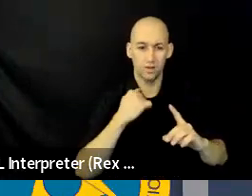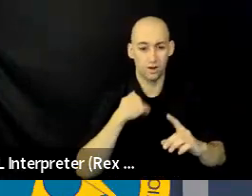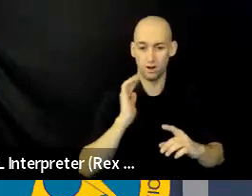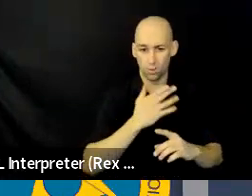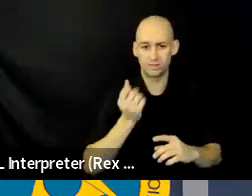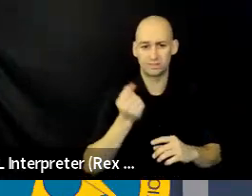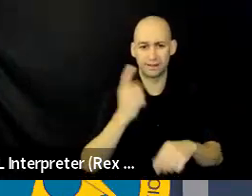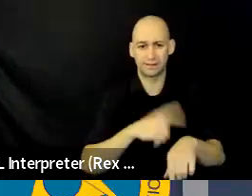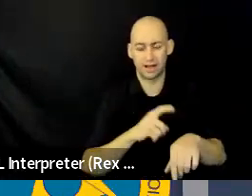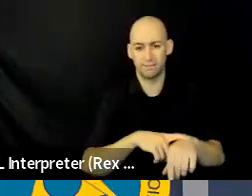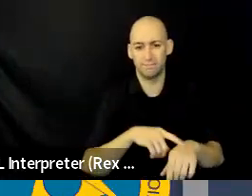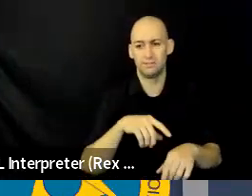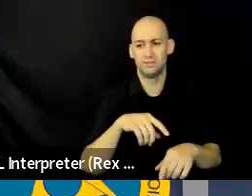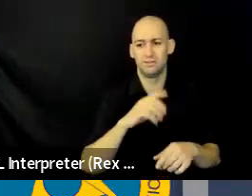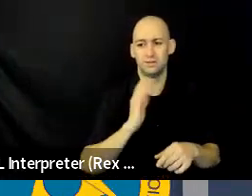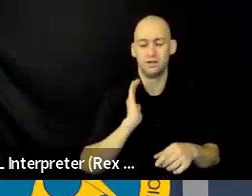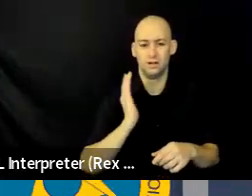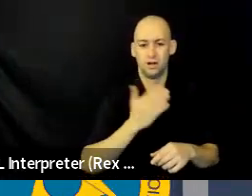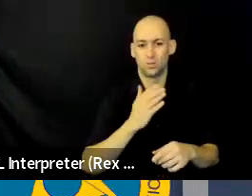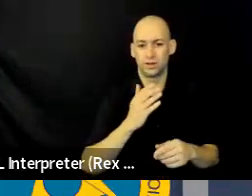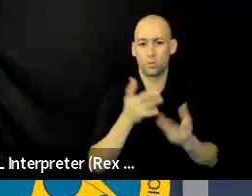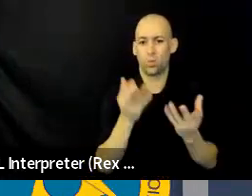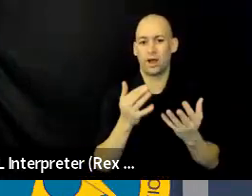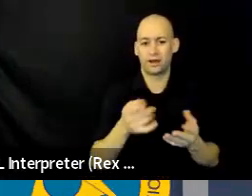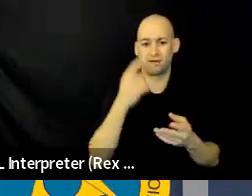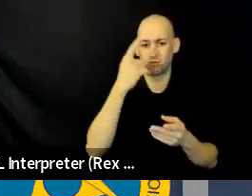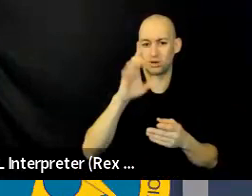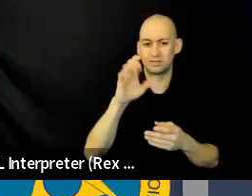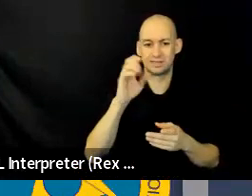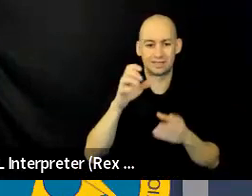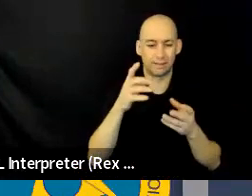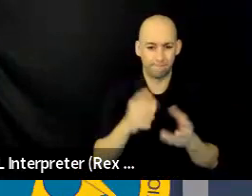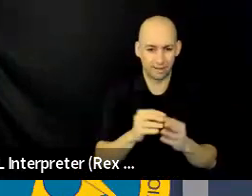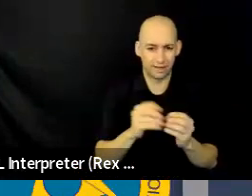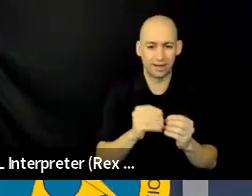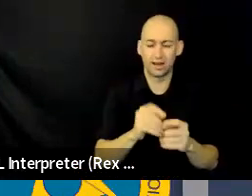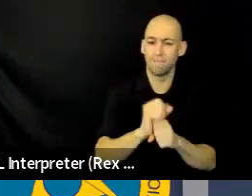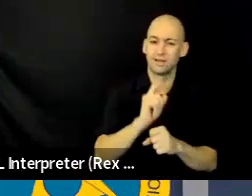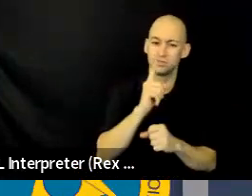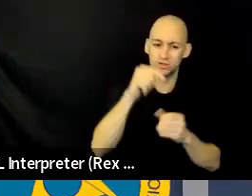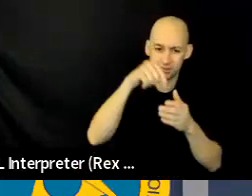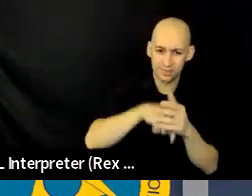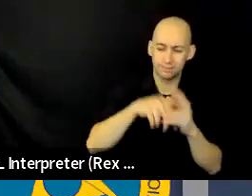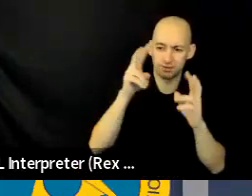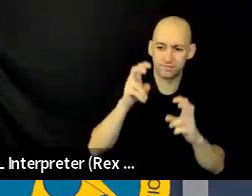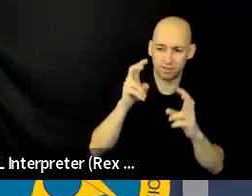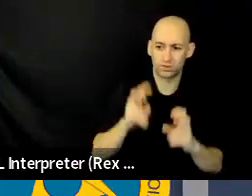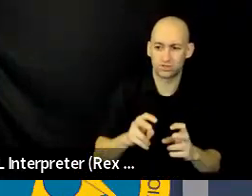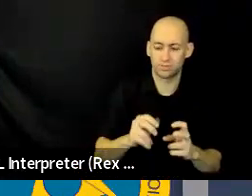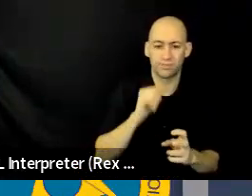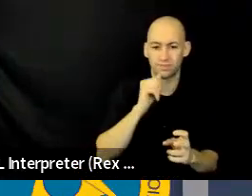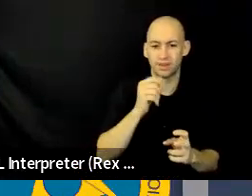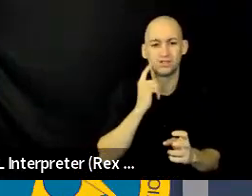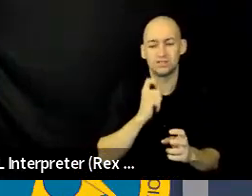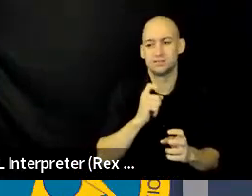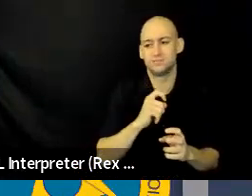actually deferred from coming to a previous CTC meeting to really do a thorough evaluation of that design, and not to just take their